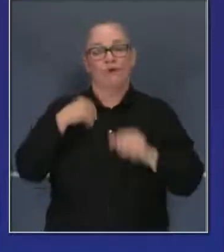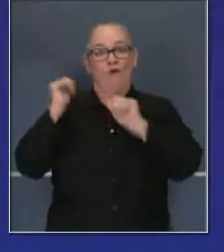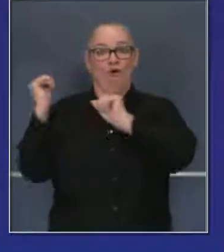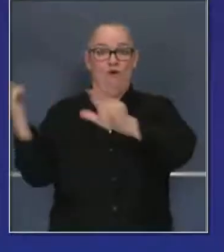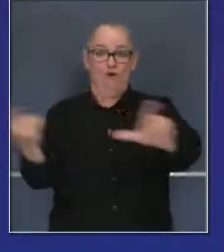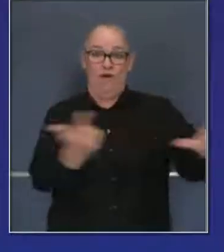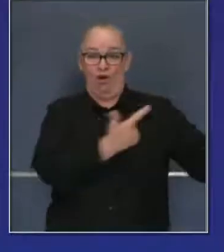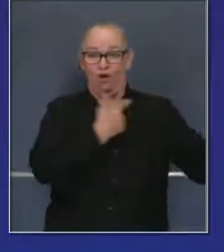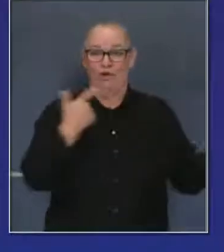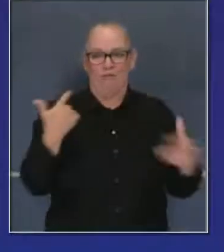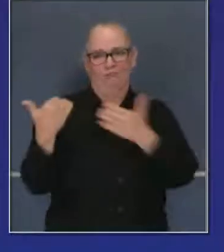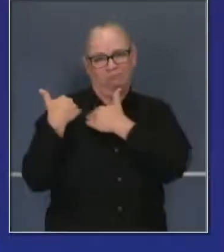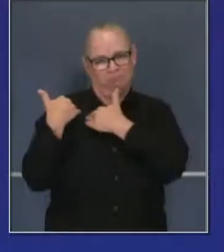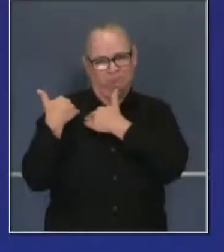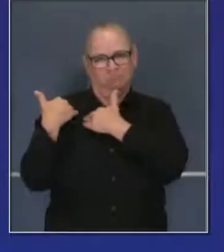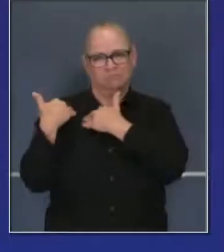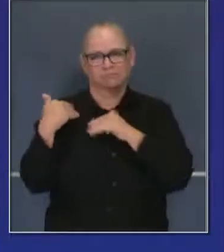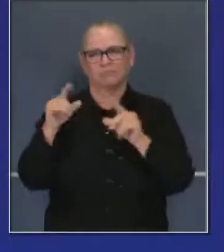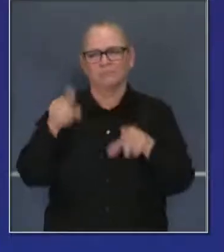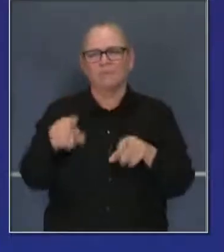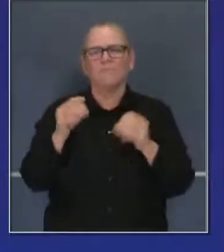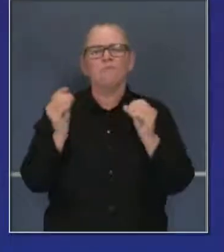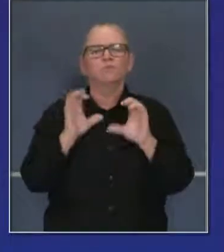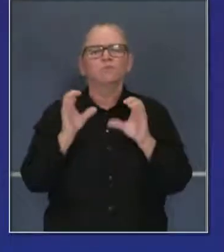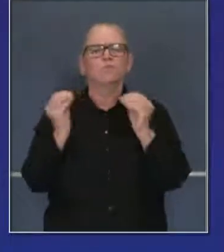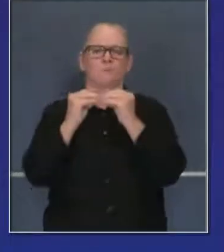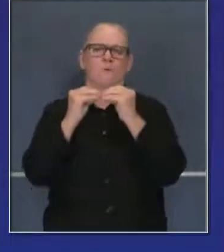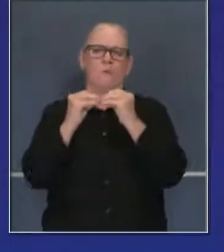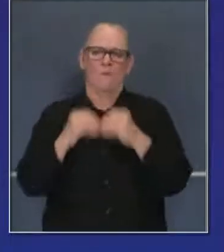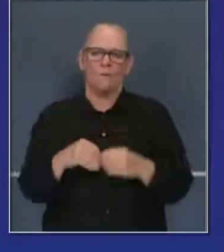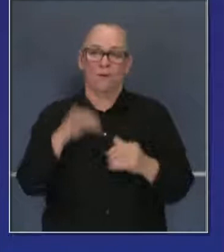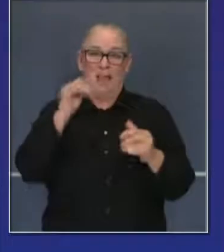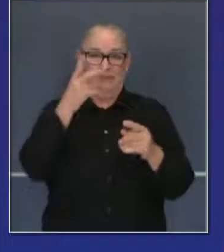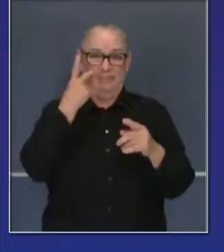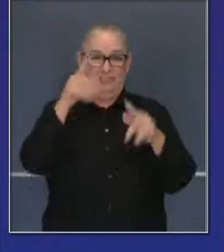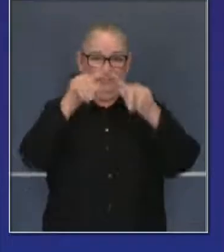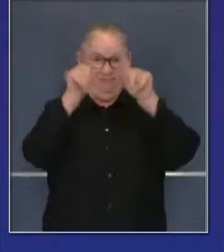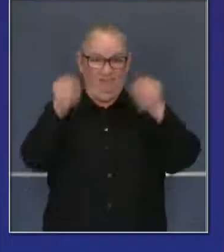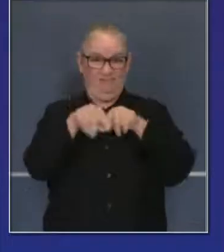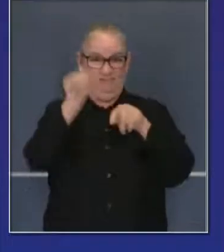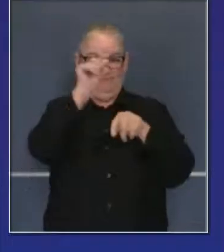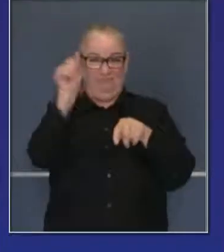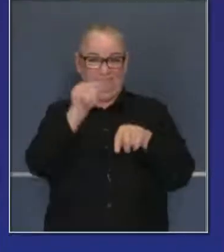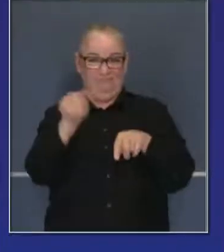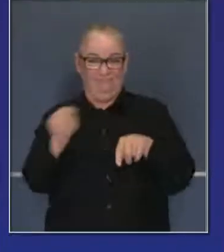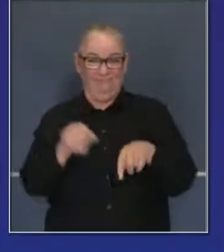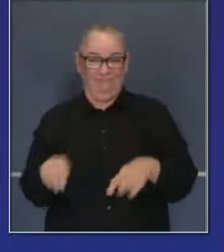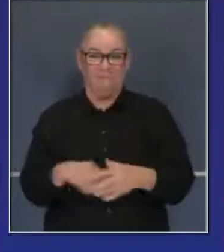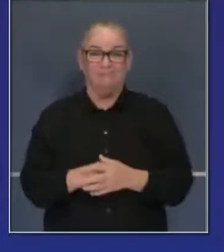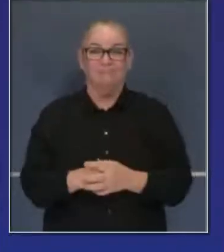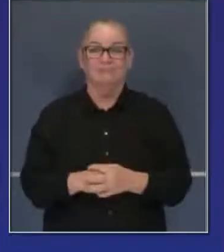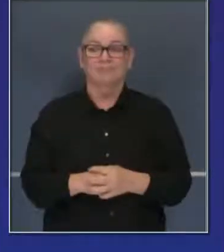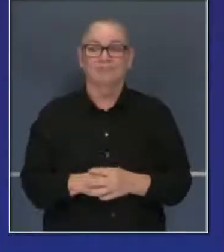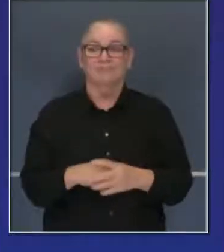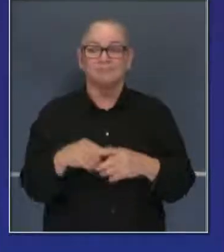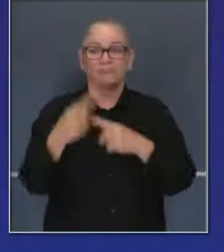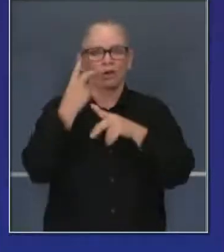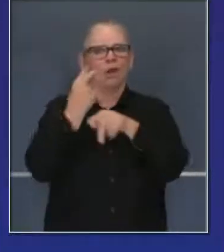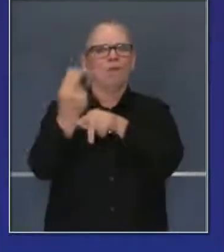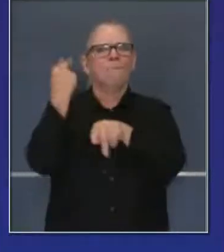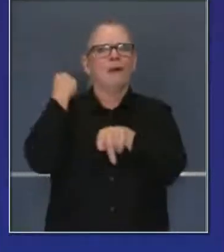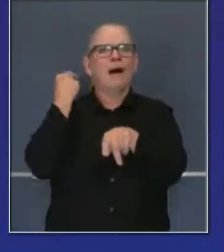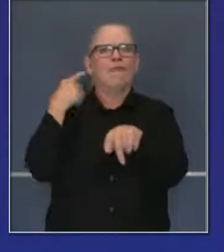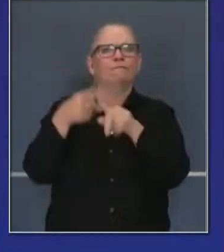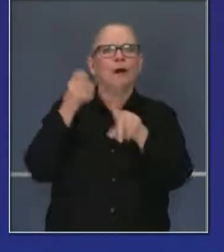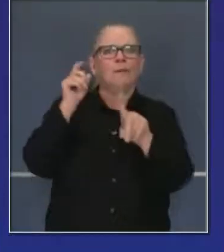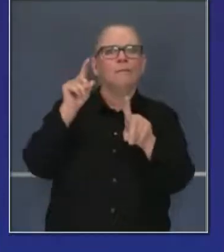in this space. Why? Well, you can see from this chart the challenge that we have in front of us. Here's a chart just looking back over the